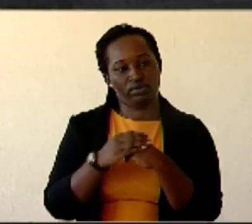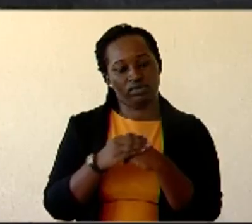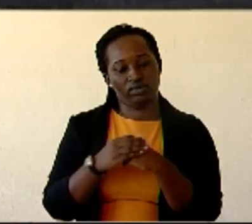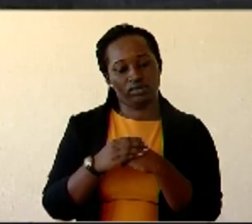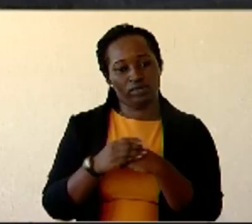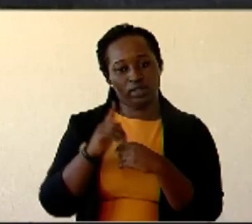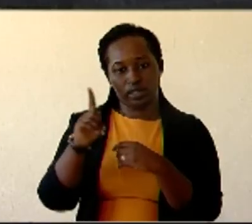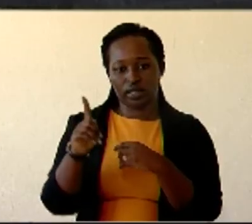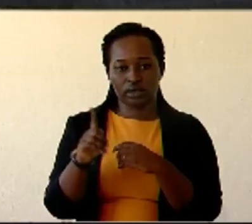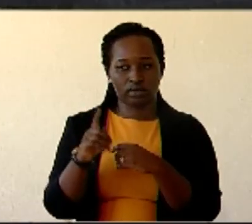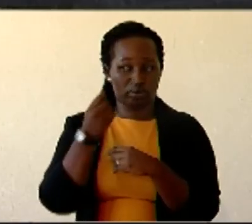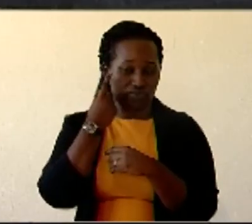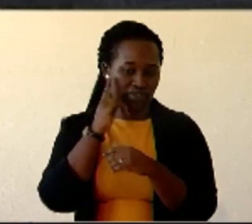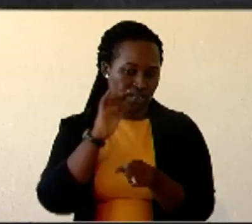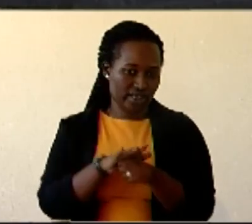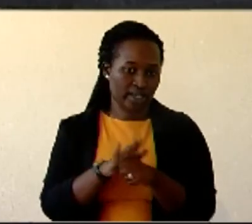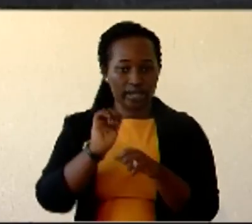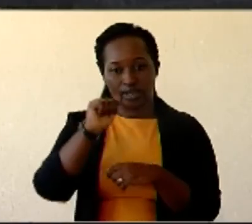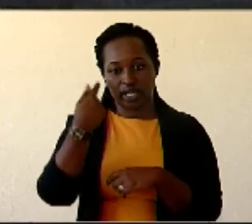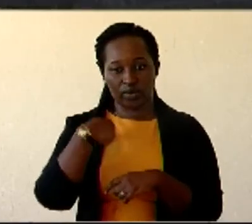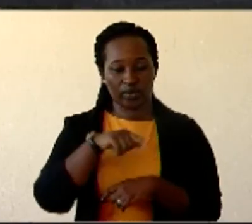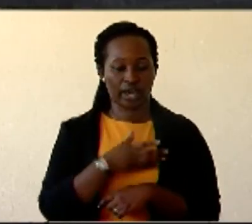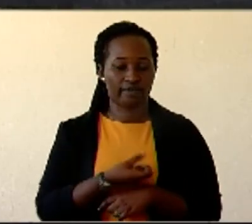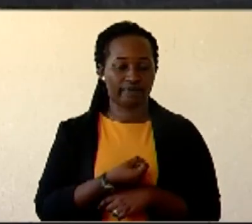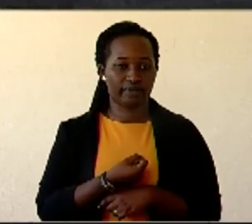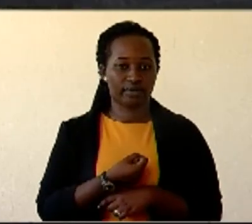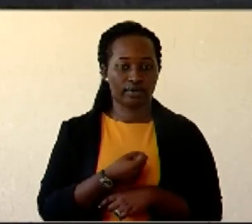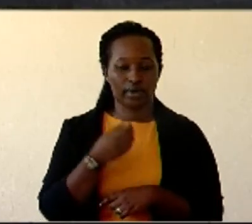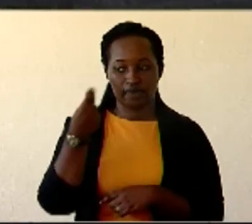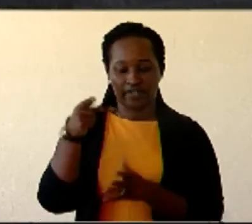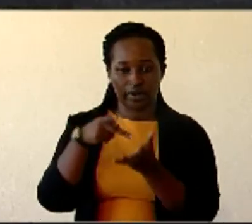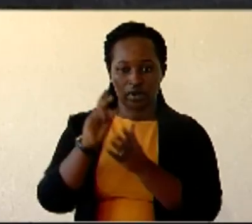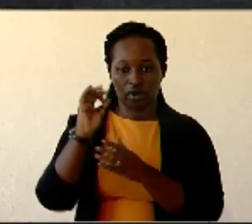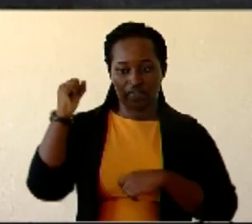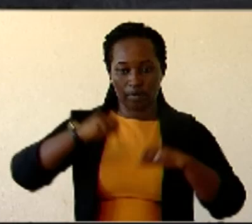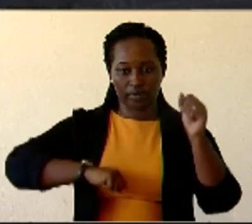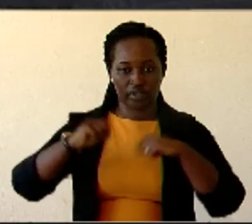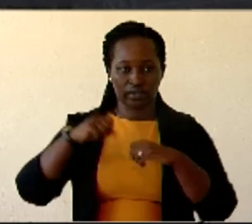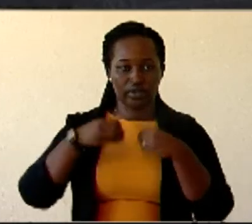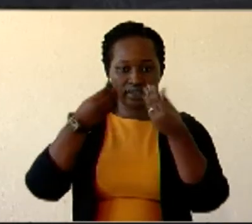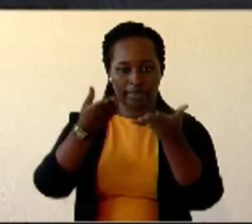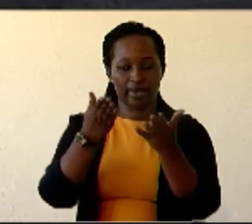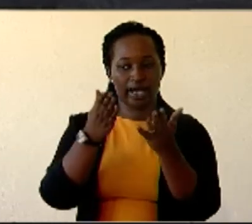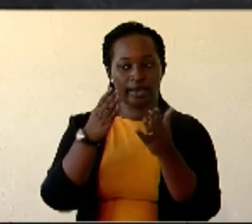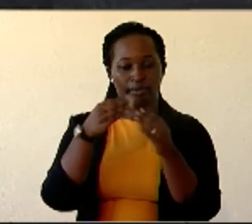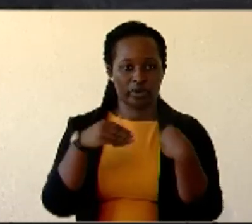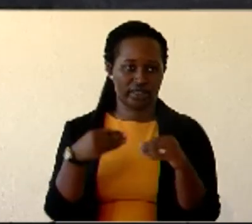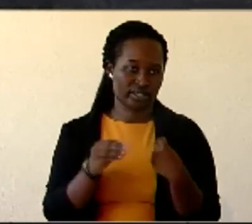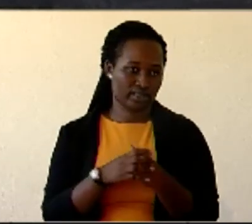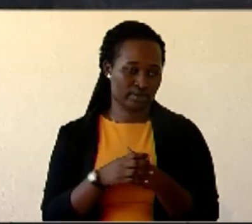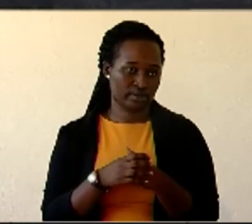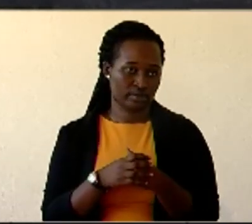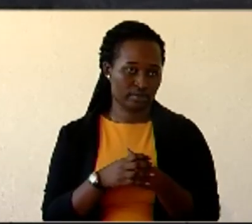is a really very big factor. Then we have price of competitively supplied products.